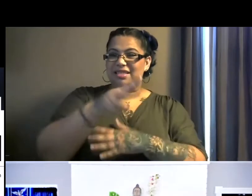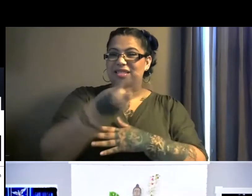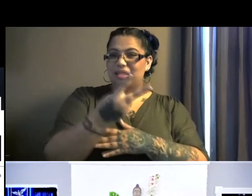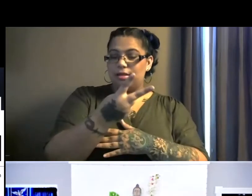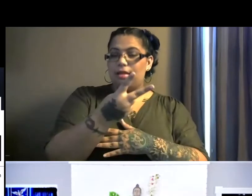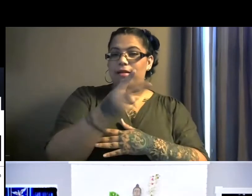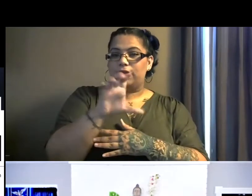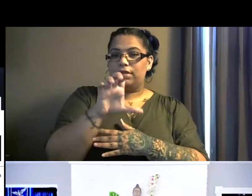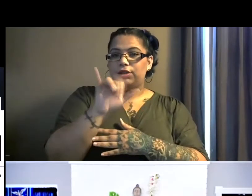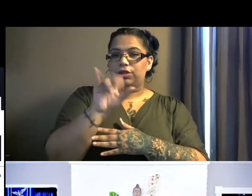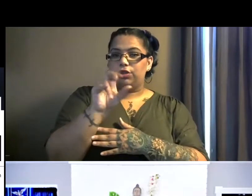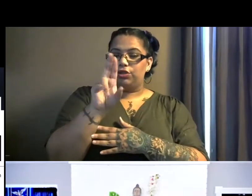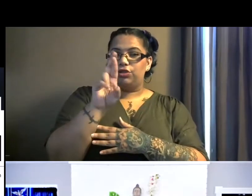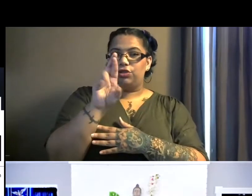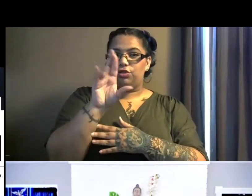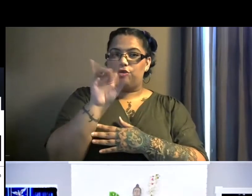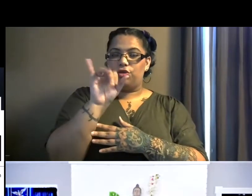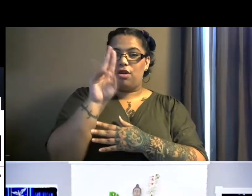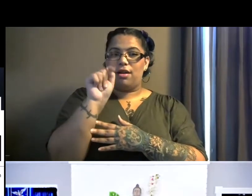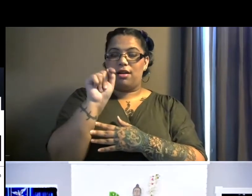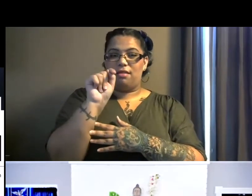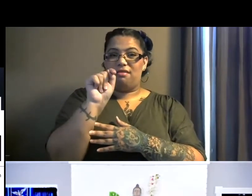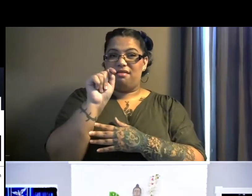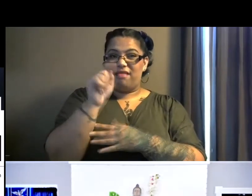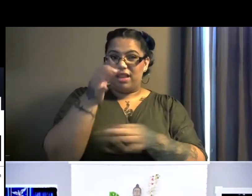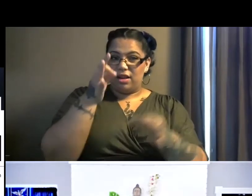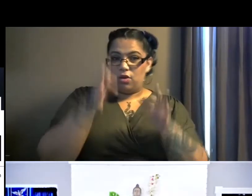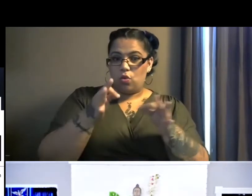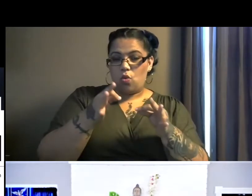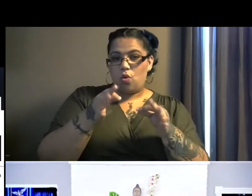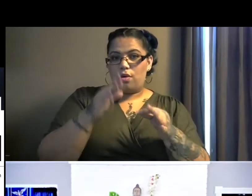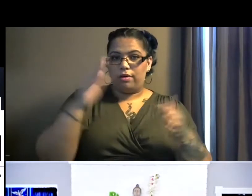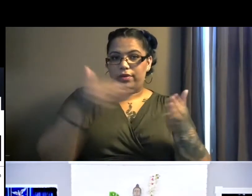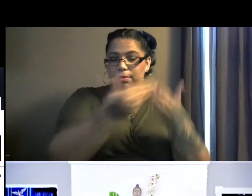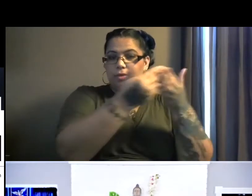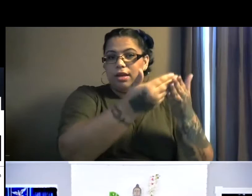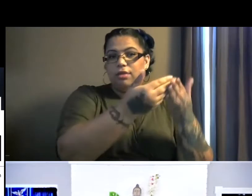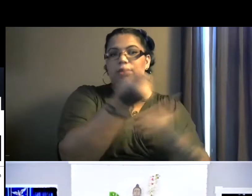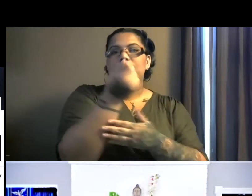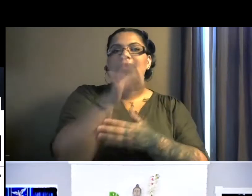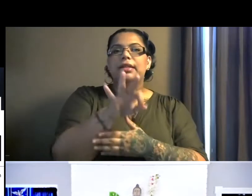Circuit Court of Appeals in 1998.